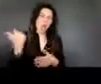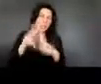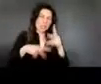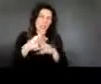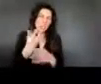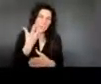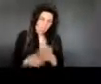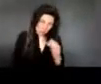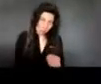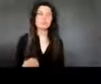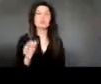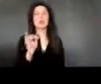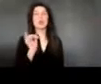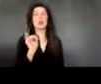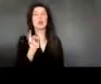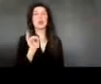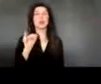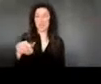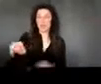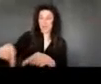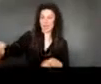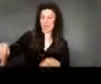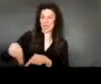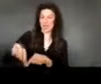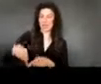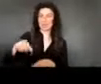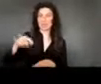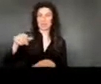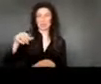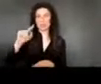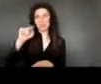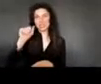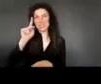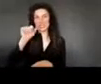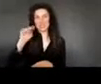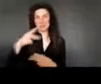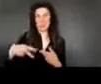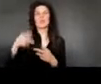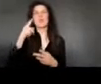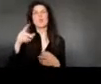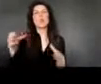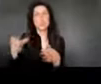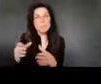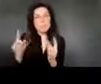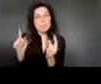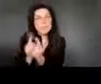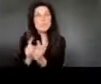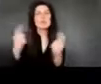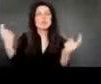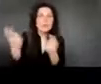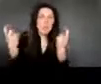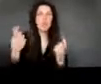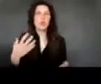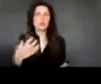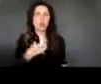also, again, the square as a meeting place, as a celebration place, as a protest place, that's needed to